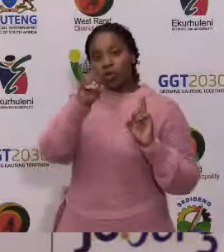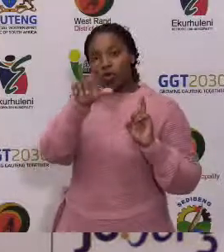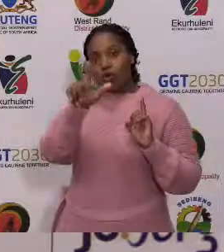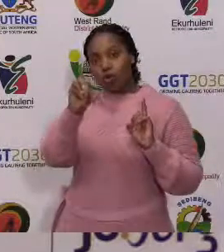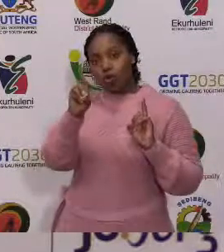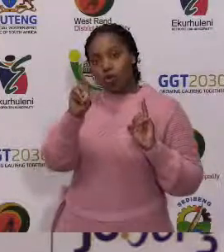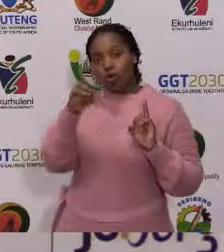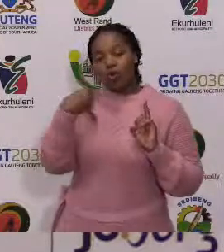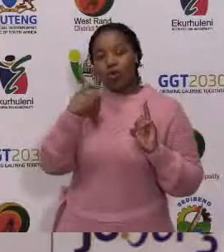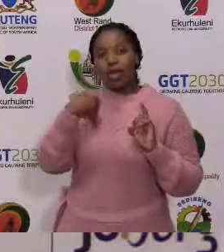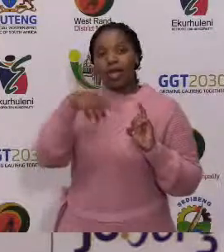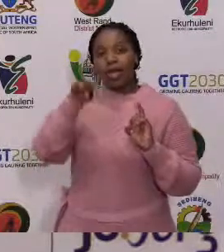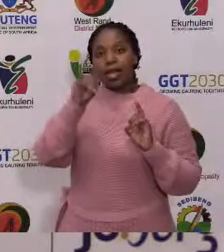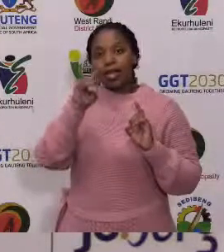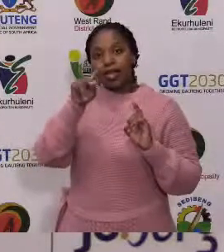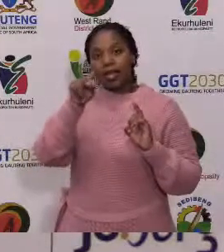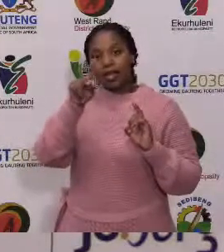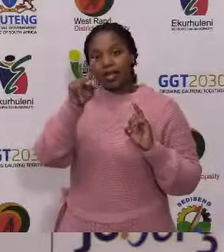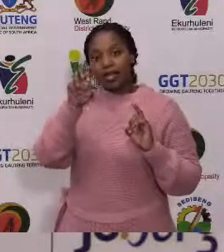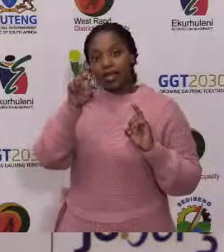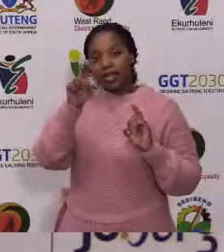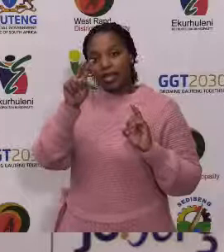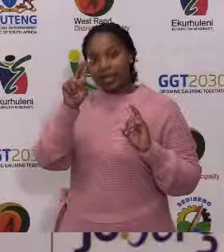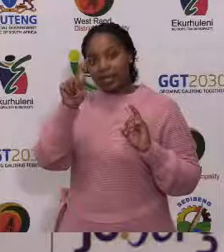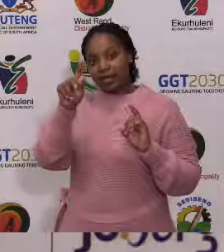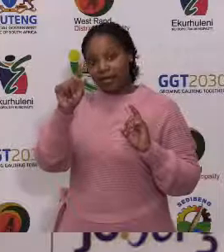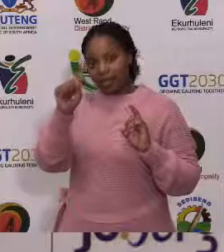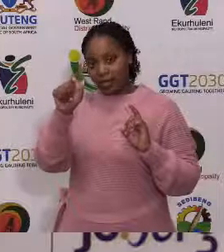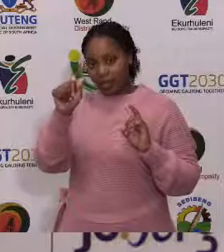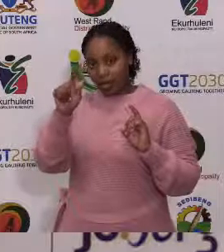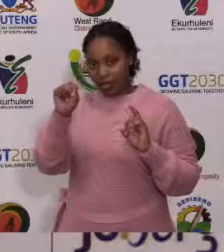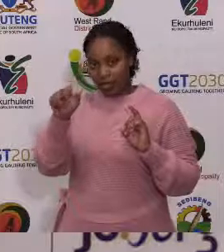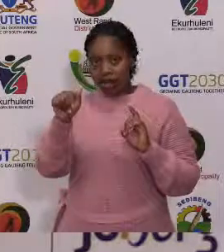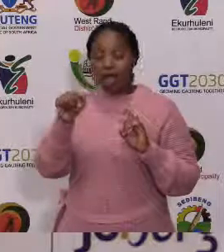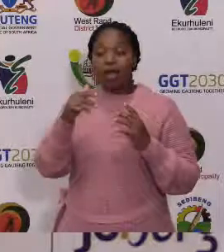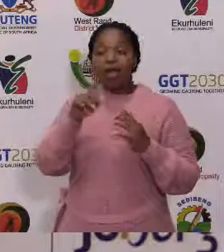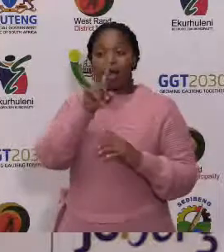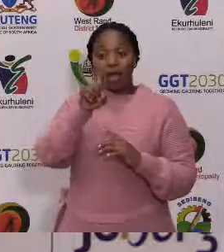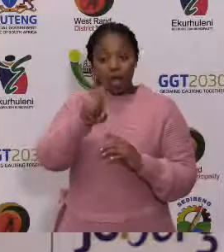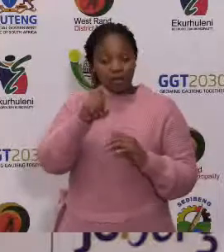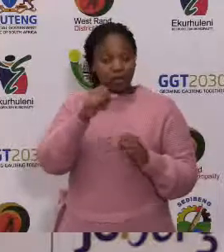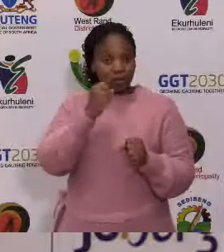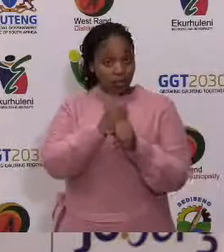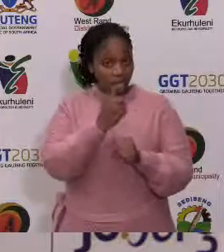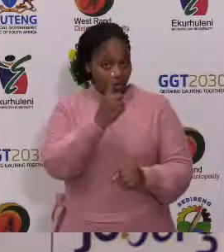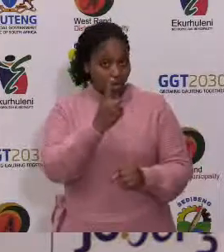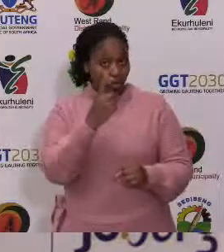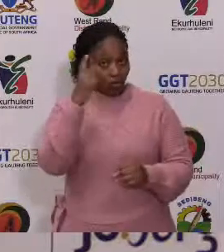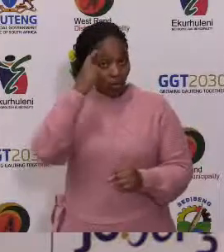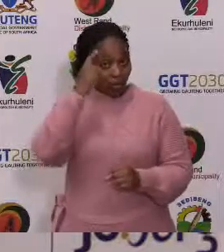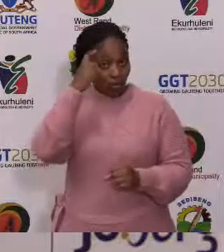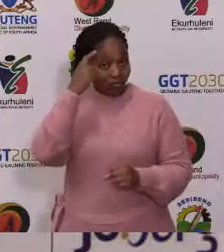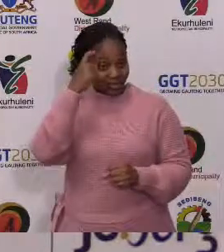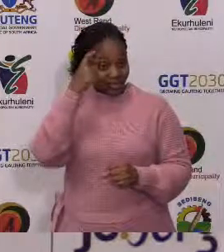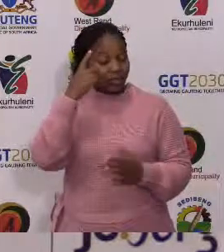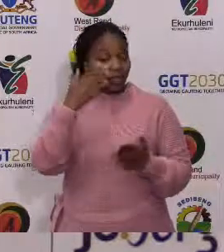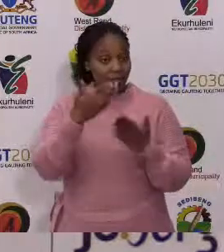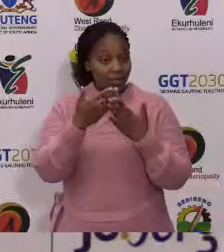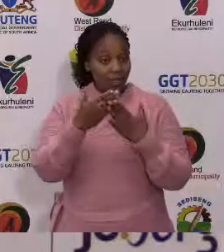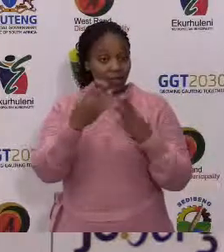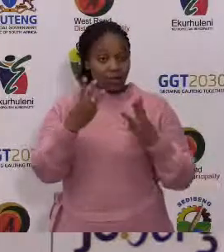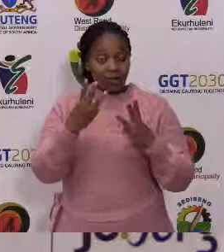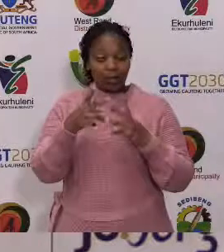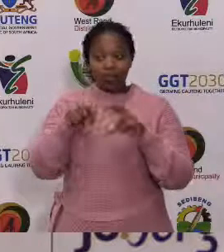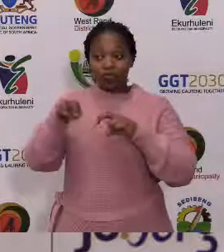Muketana. Is Gauteng going to consider quarantining and or testing